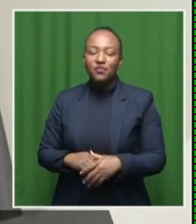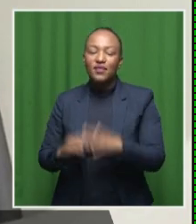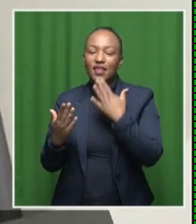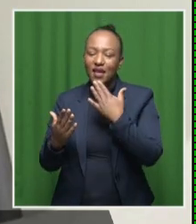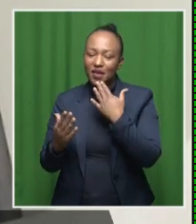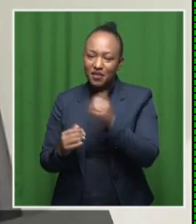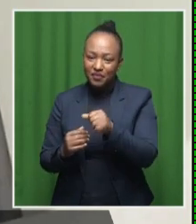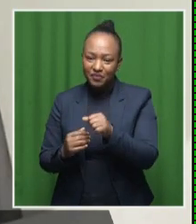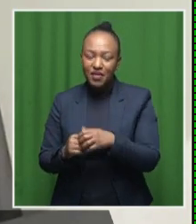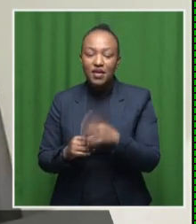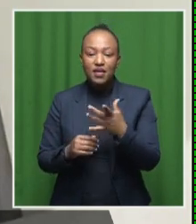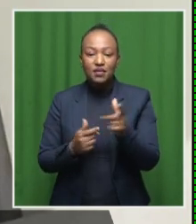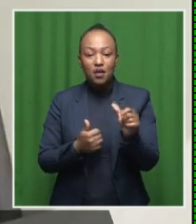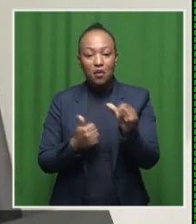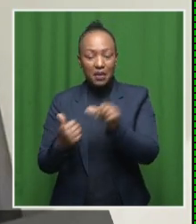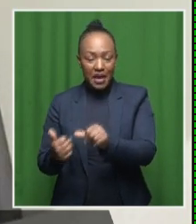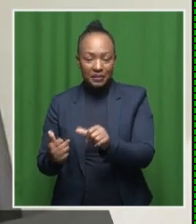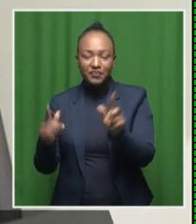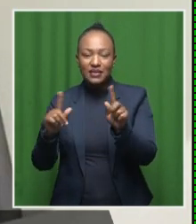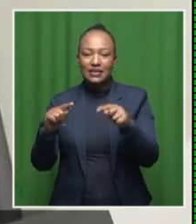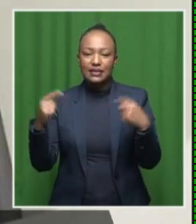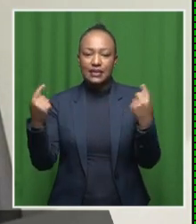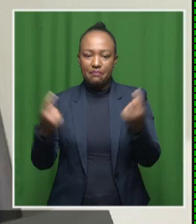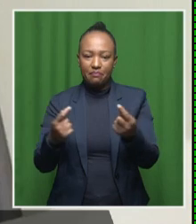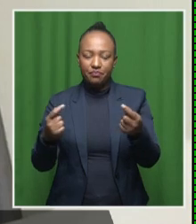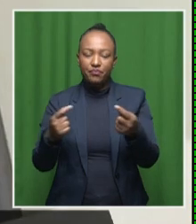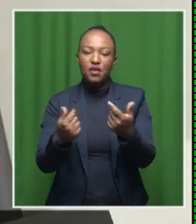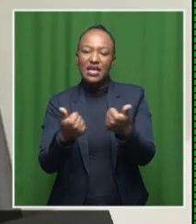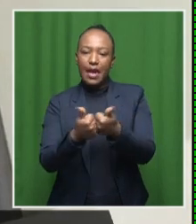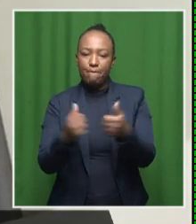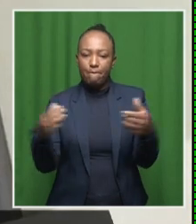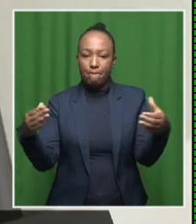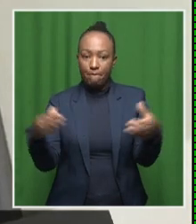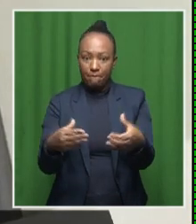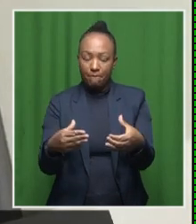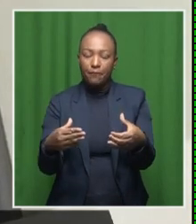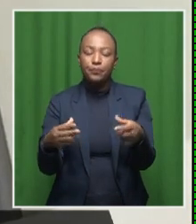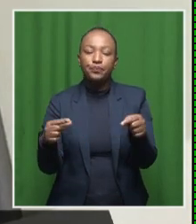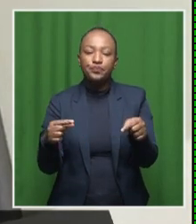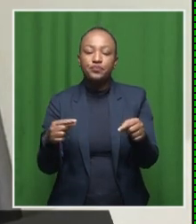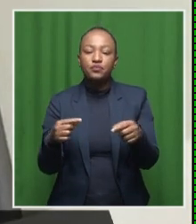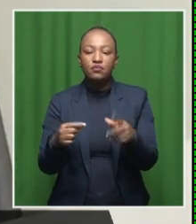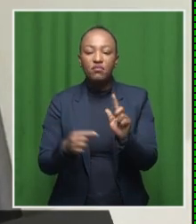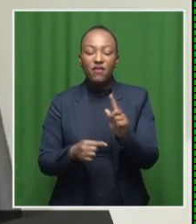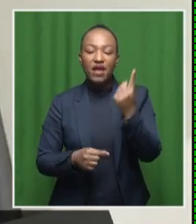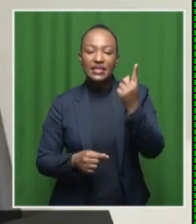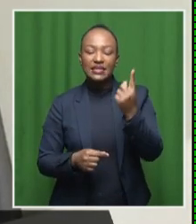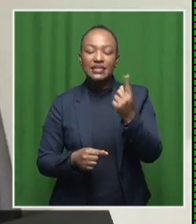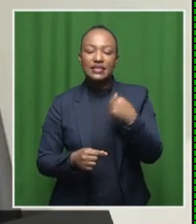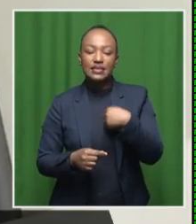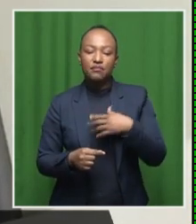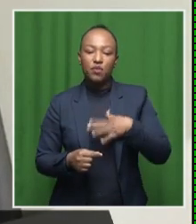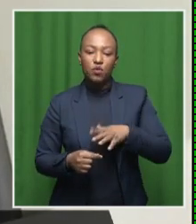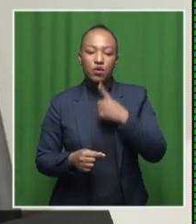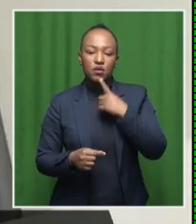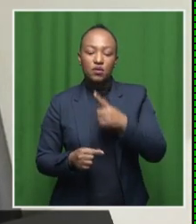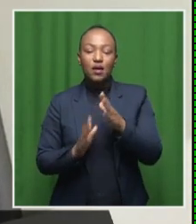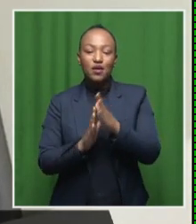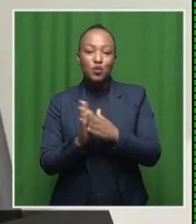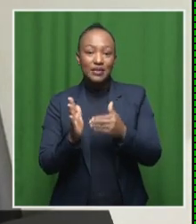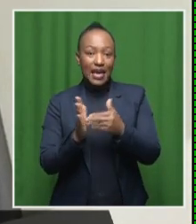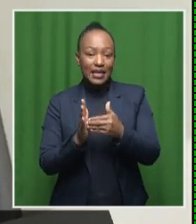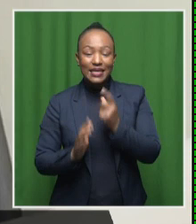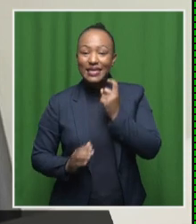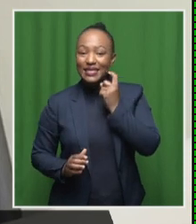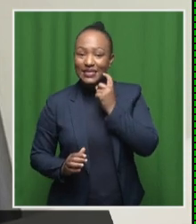thank you. Yes, going back to the match. Well, first thing I want to say, or rather touch on, is that New Zealand didn't make it easy